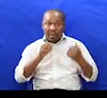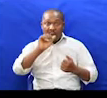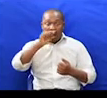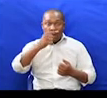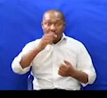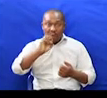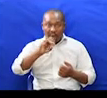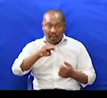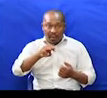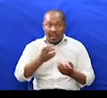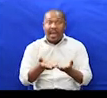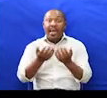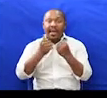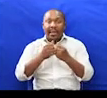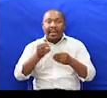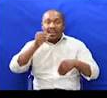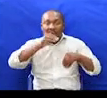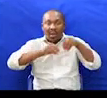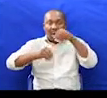can combine